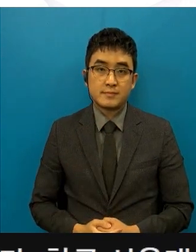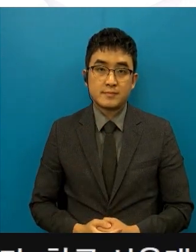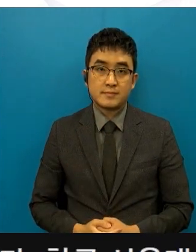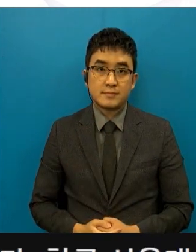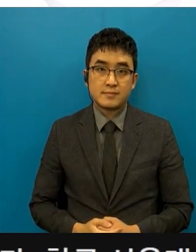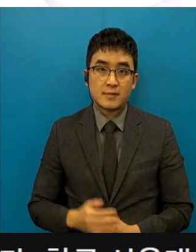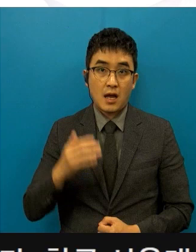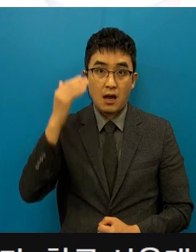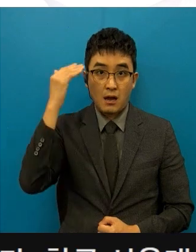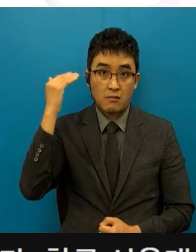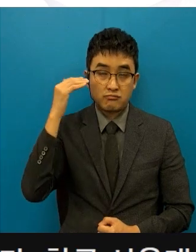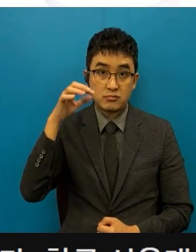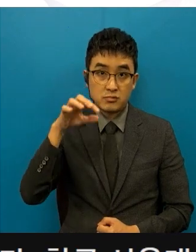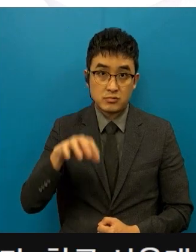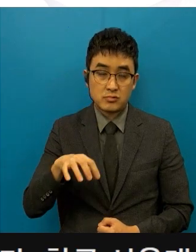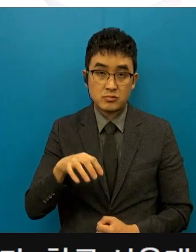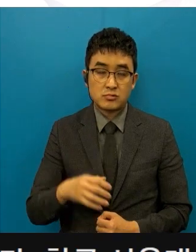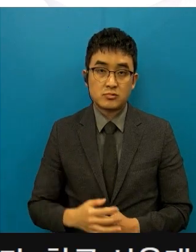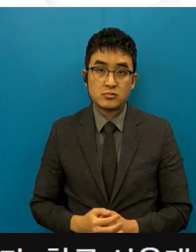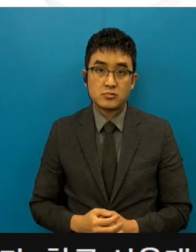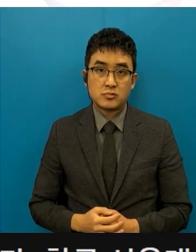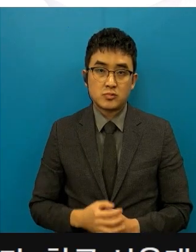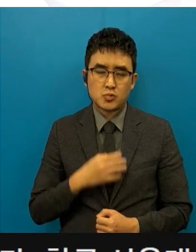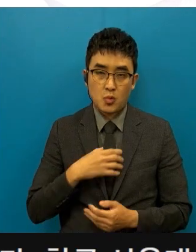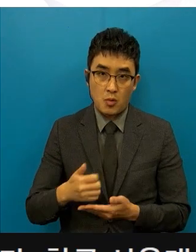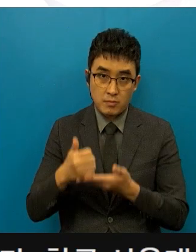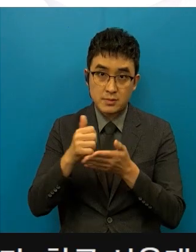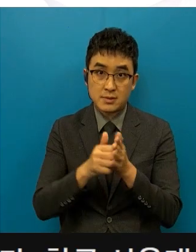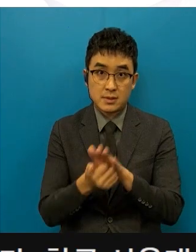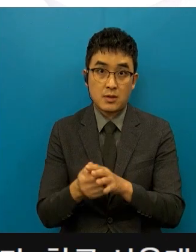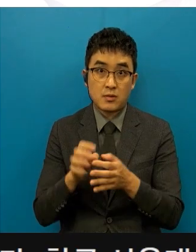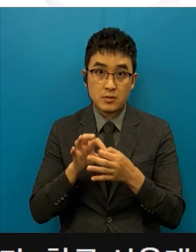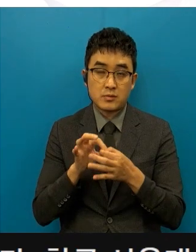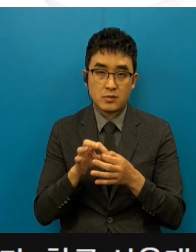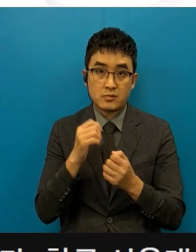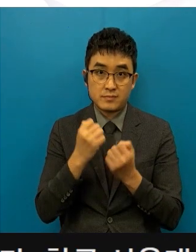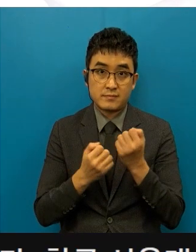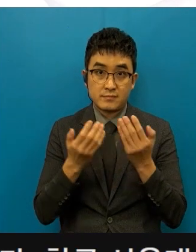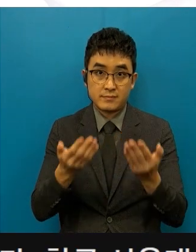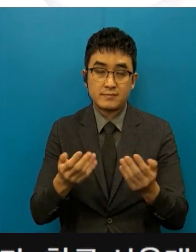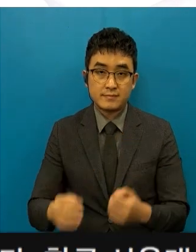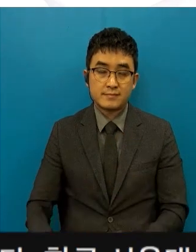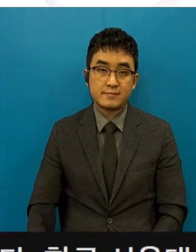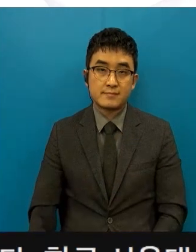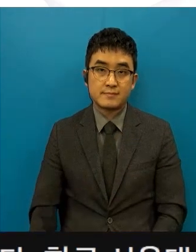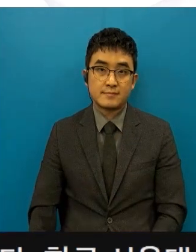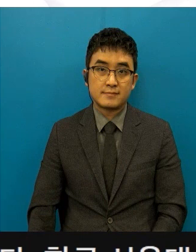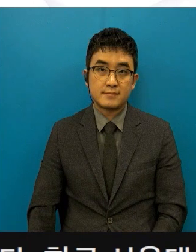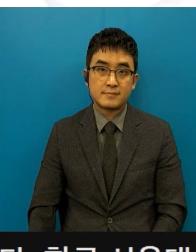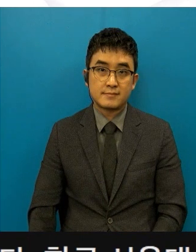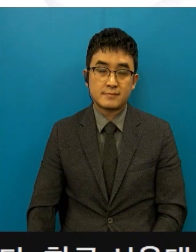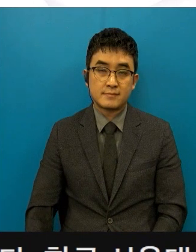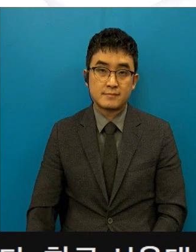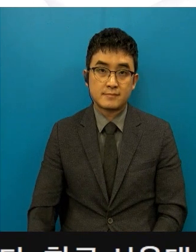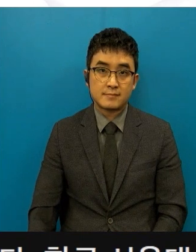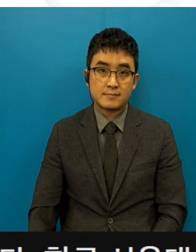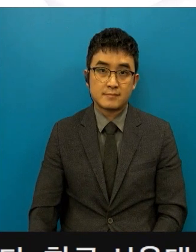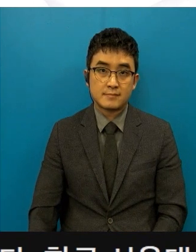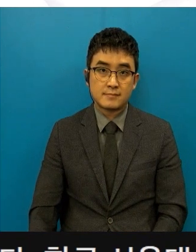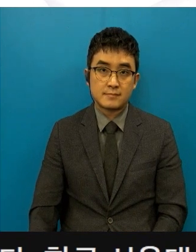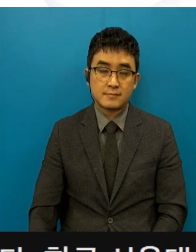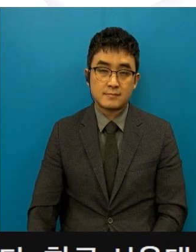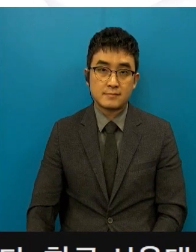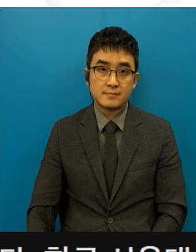and response, please. Yeah, thank you for my presentation about the dying and death